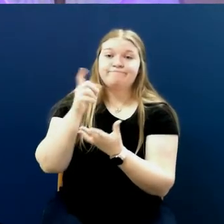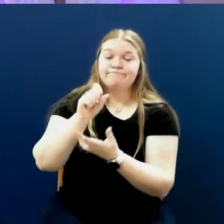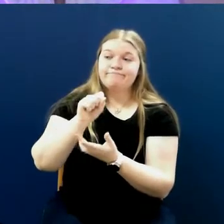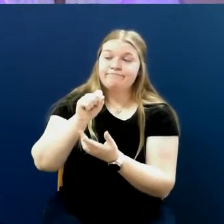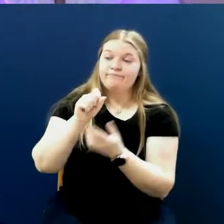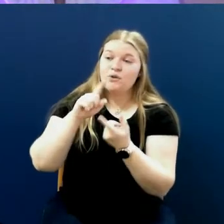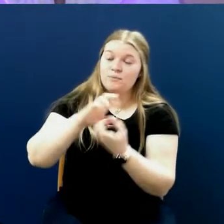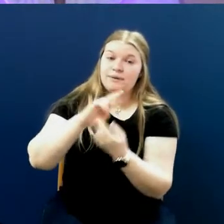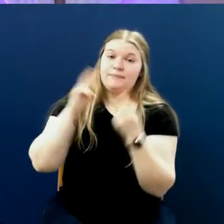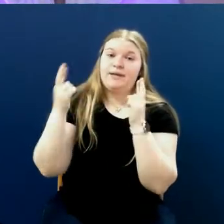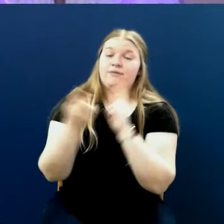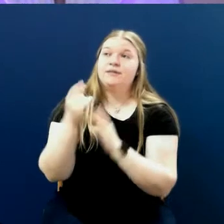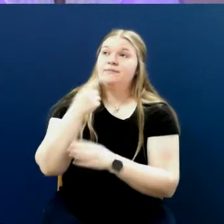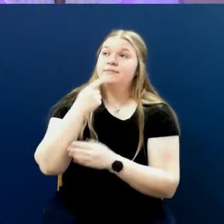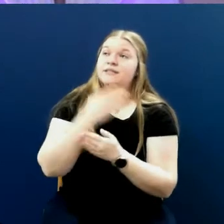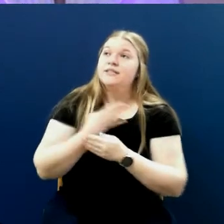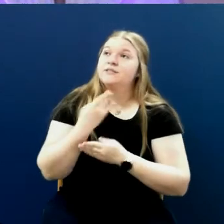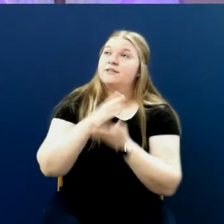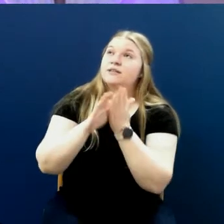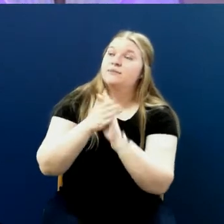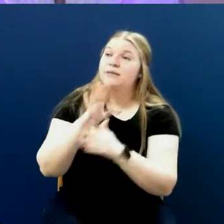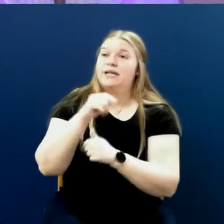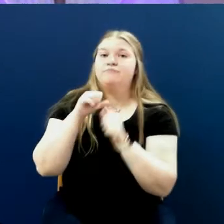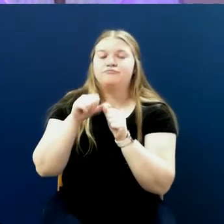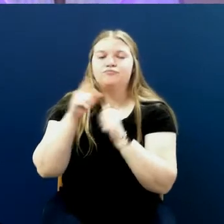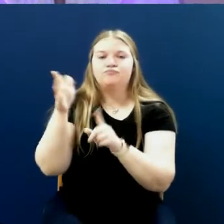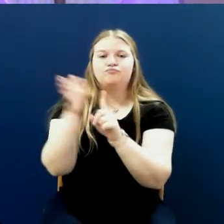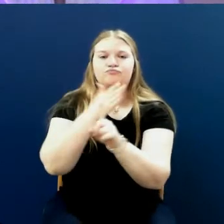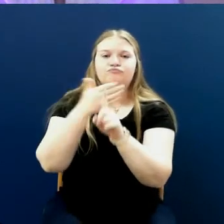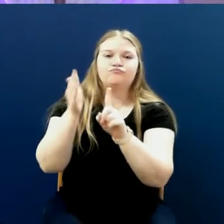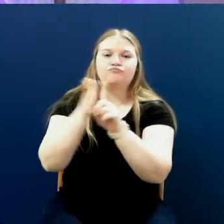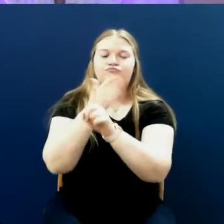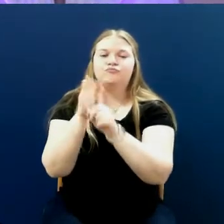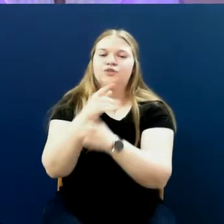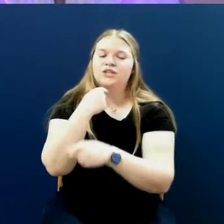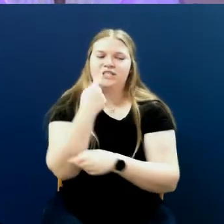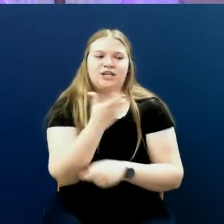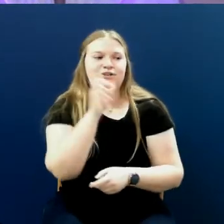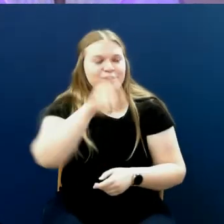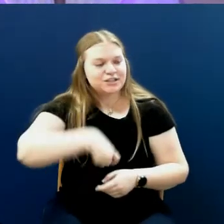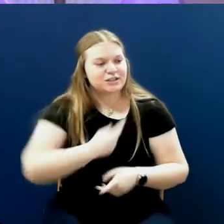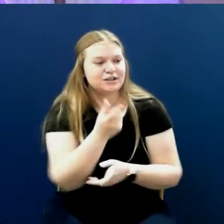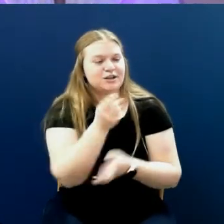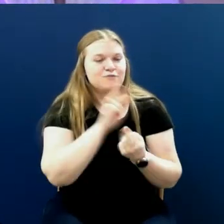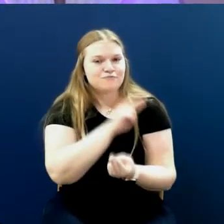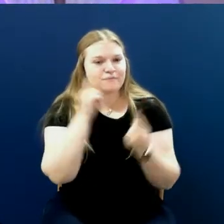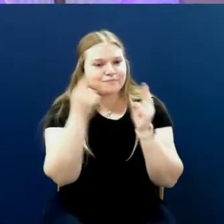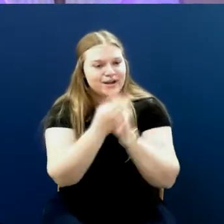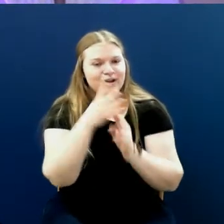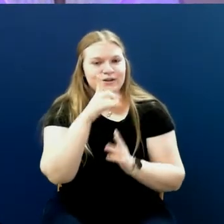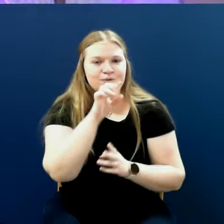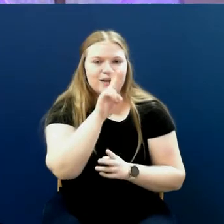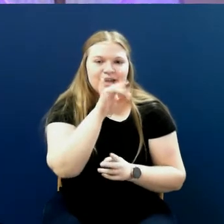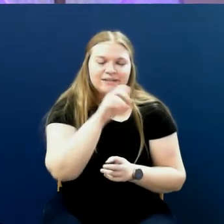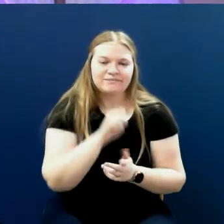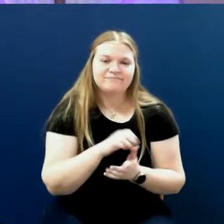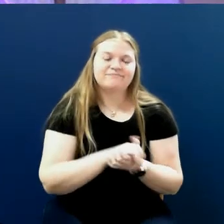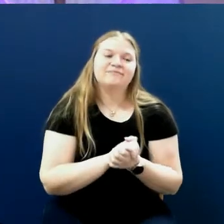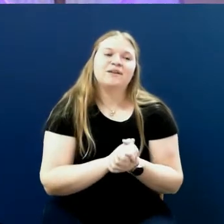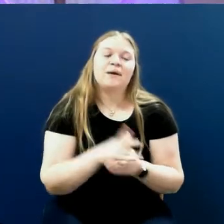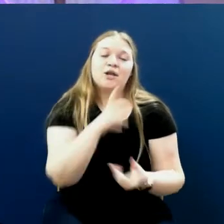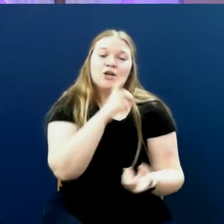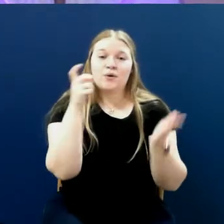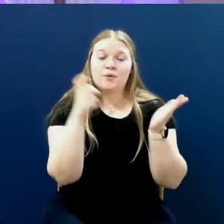I say, would you please forgive me, but I keep slapping you in the face, you can say, you need to repent, Dwayne. But notice